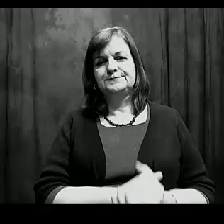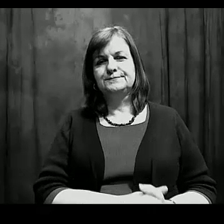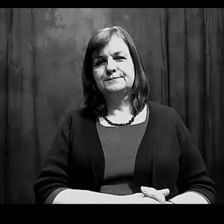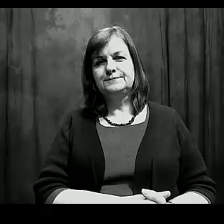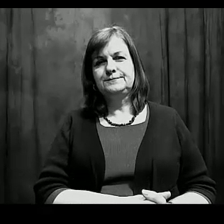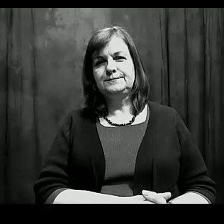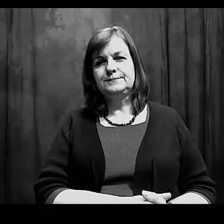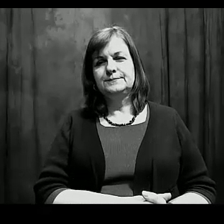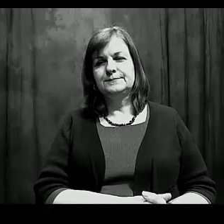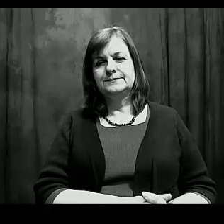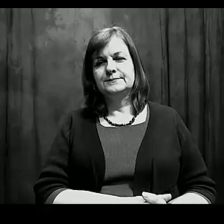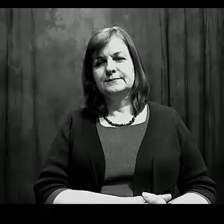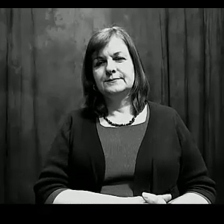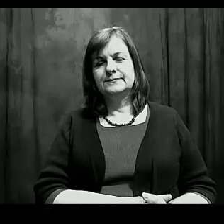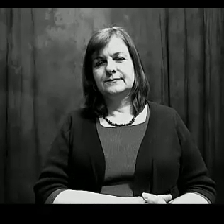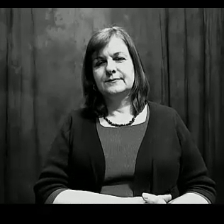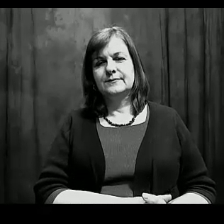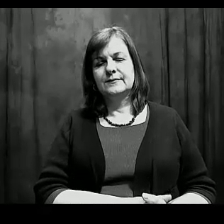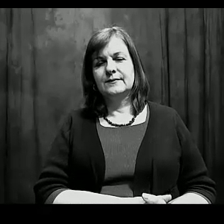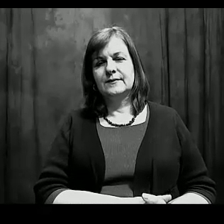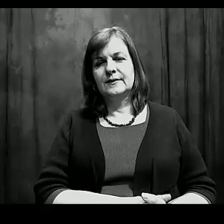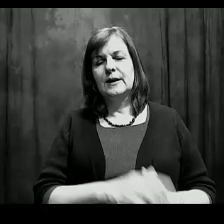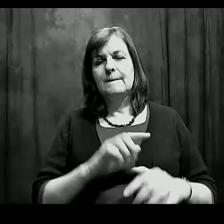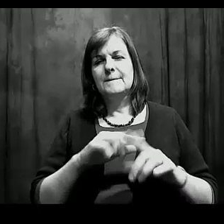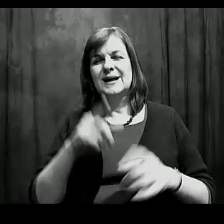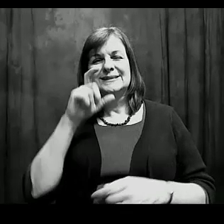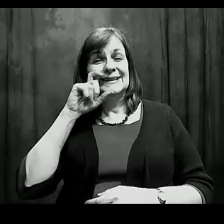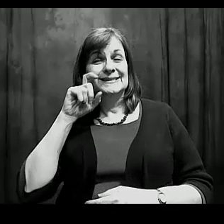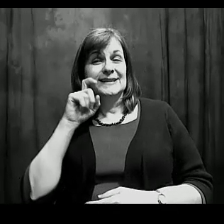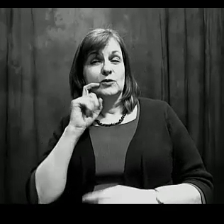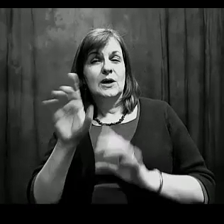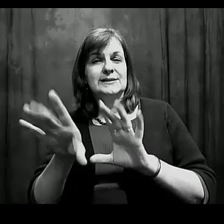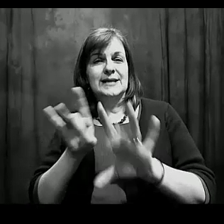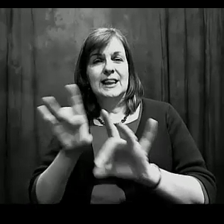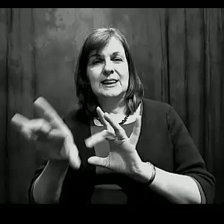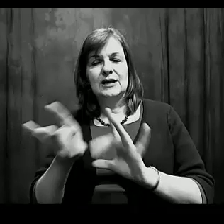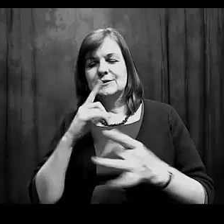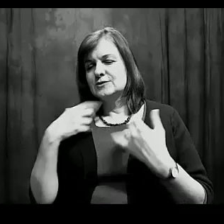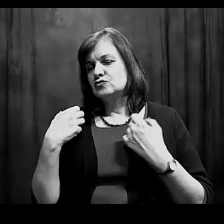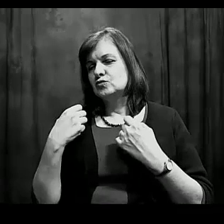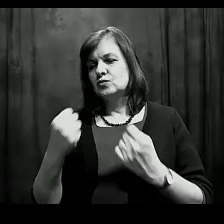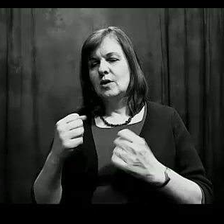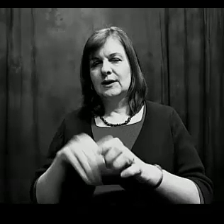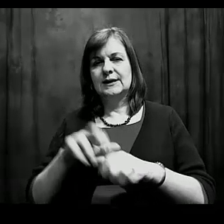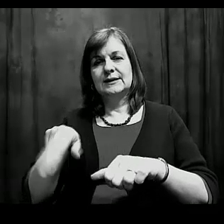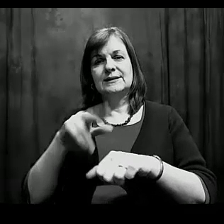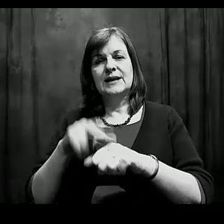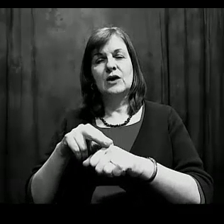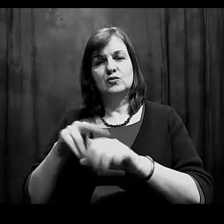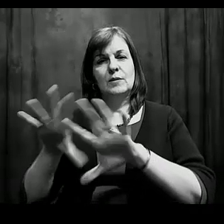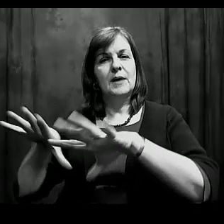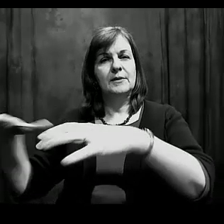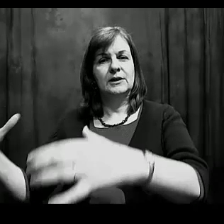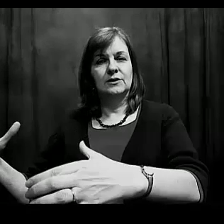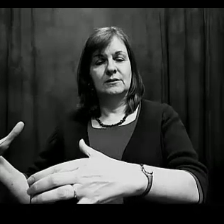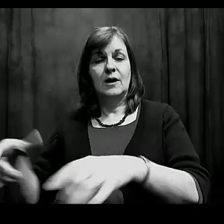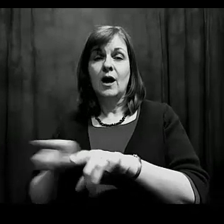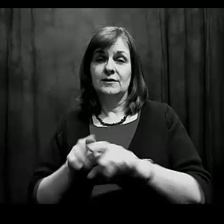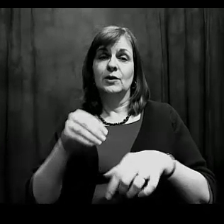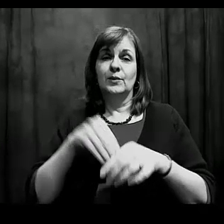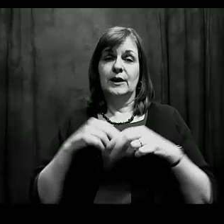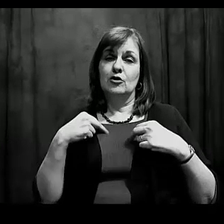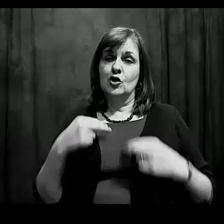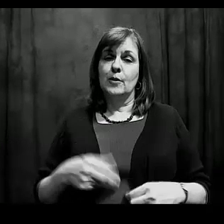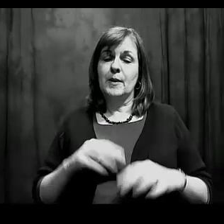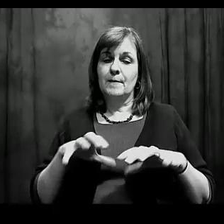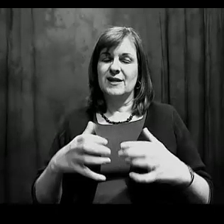But what we want to look at is that sexual selection is strong in natural populations. It's even strong